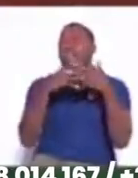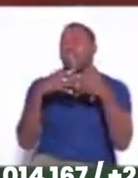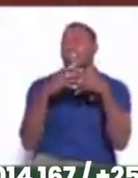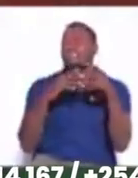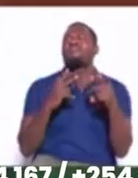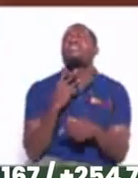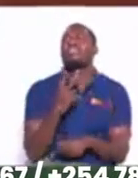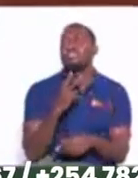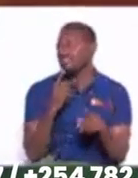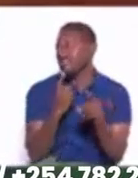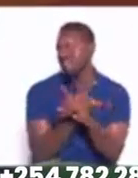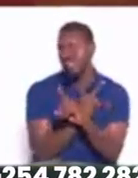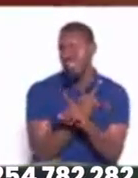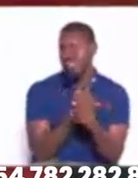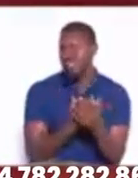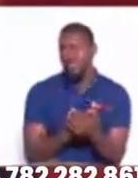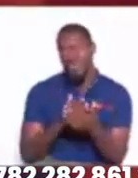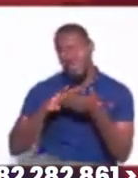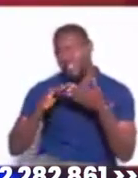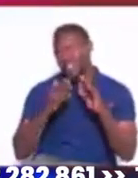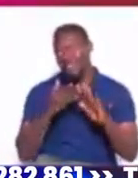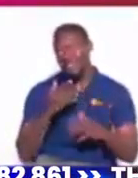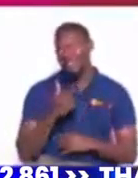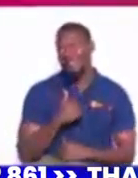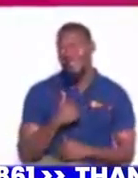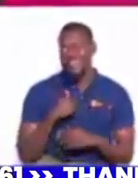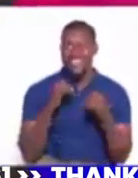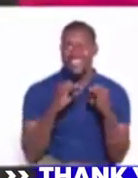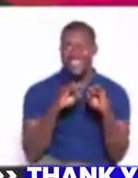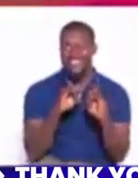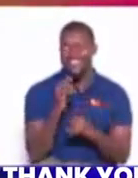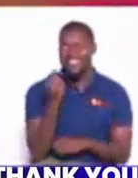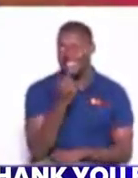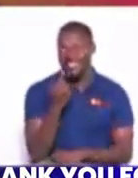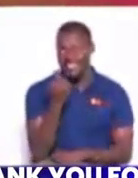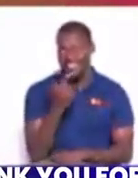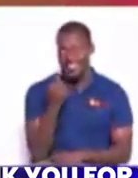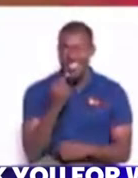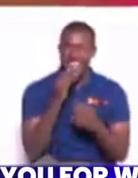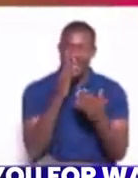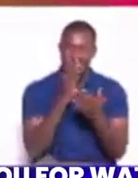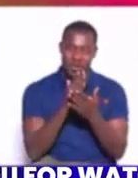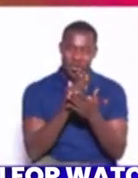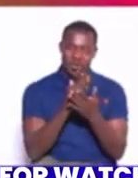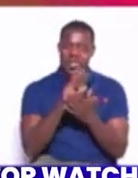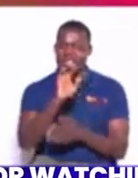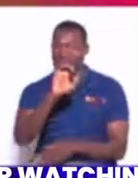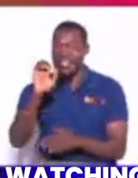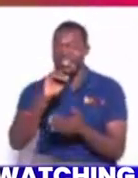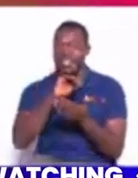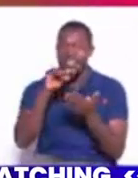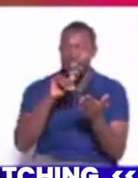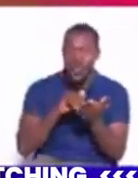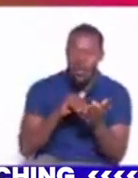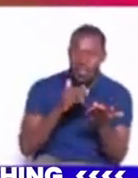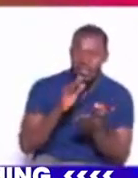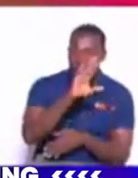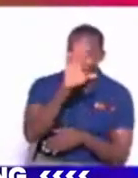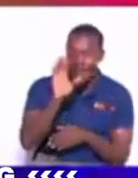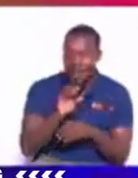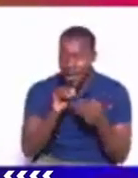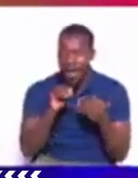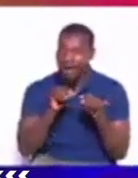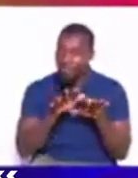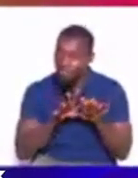that. God is at work through the East Central Africa Division and across